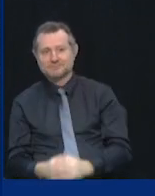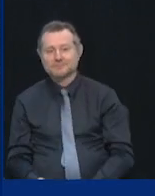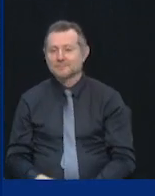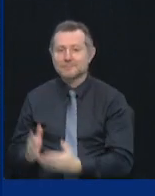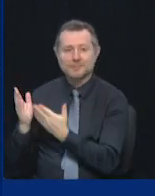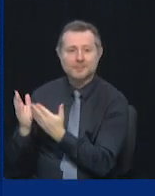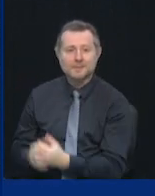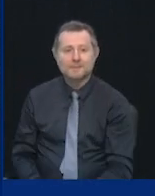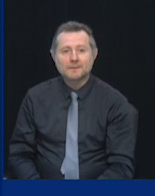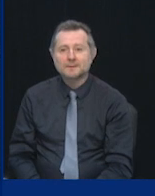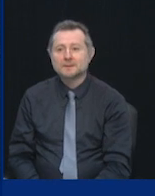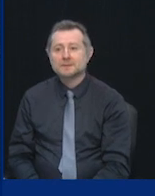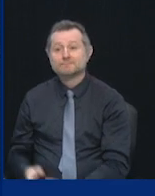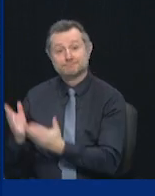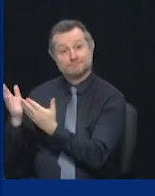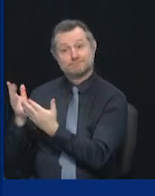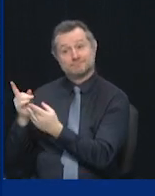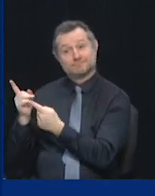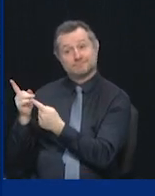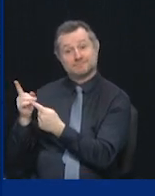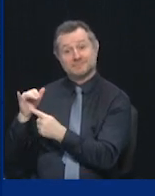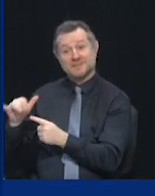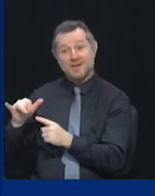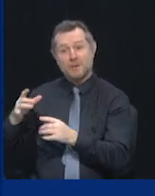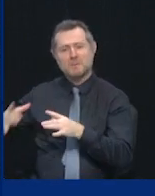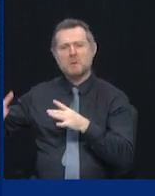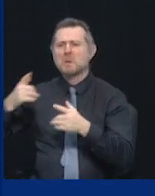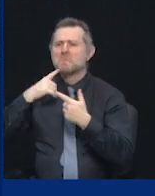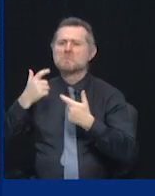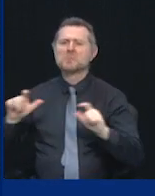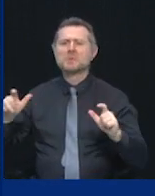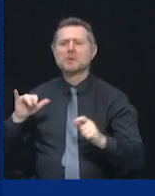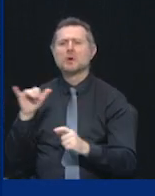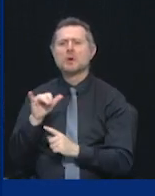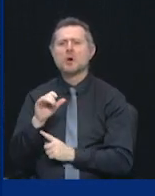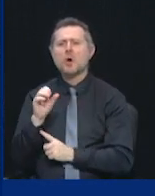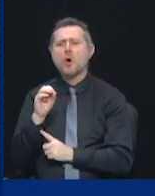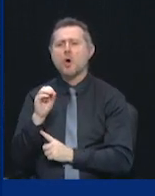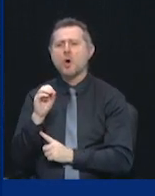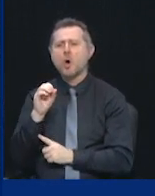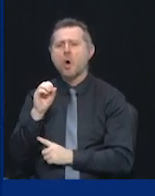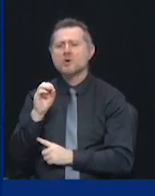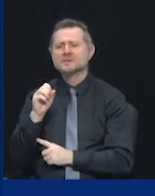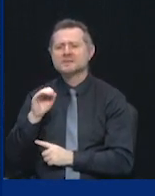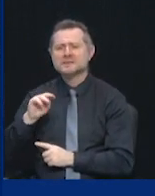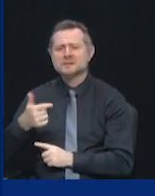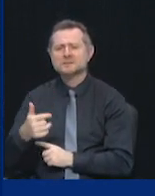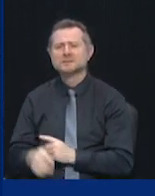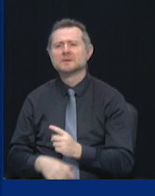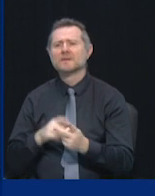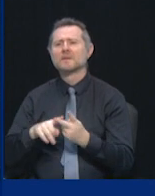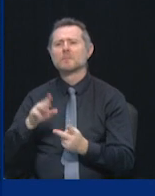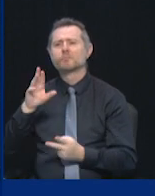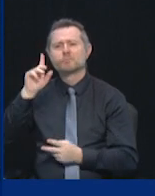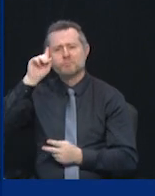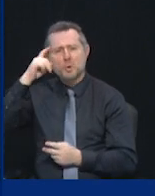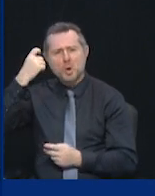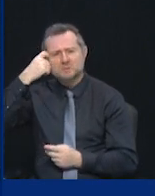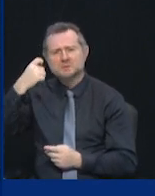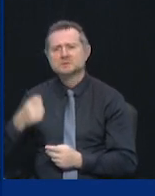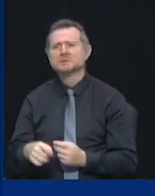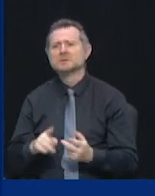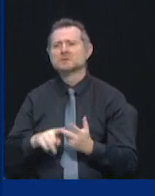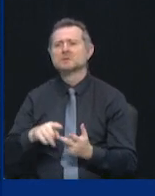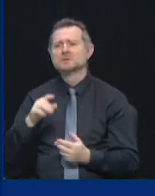are major hubs: Ossining on Metro North, East 180th in the Bronx, Grand Central Station, Penn Station,